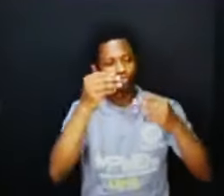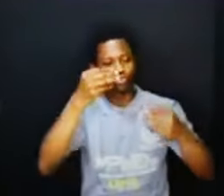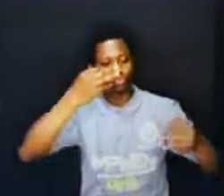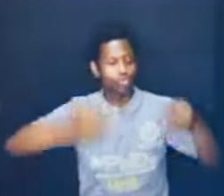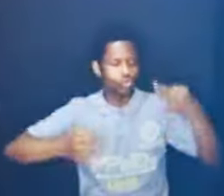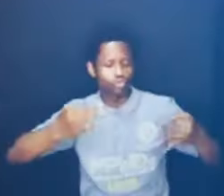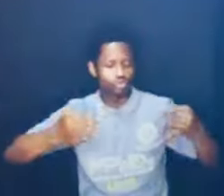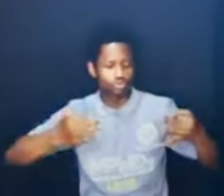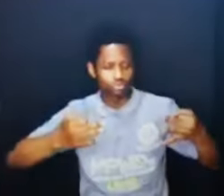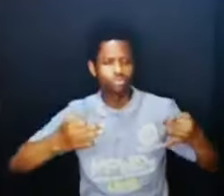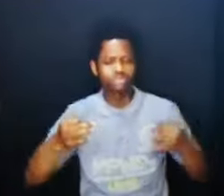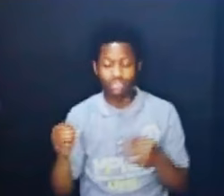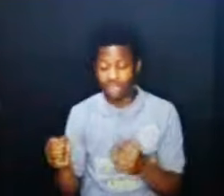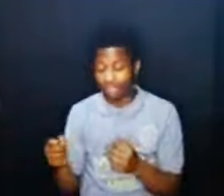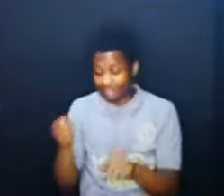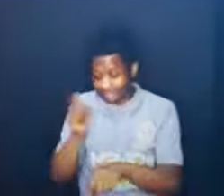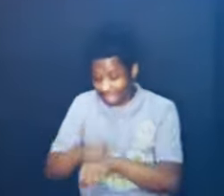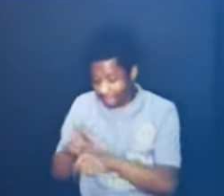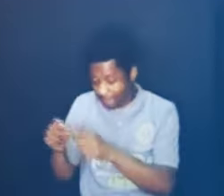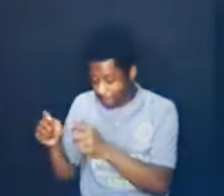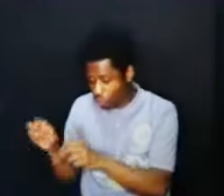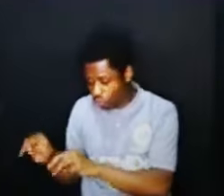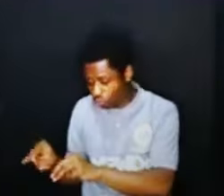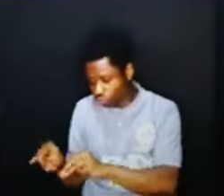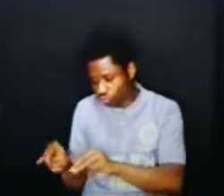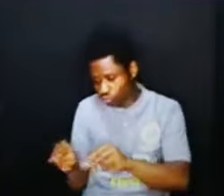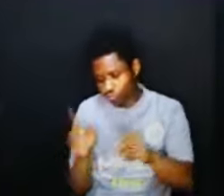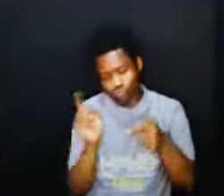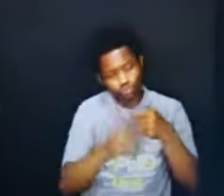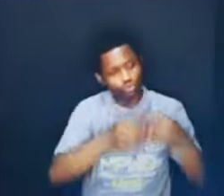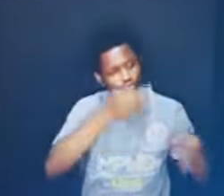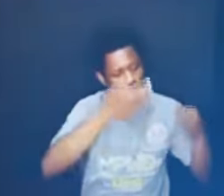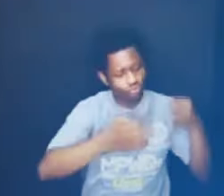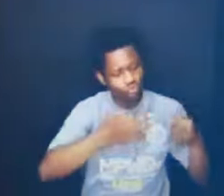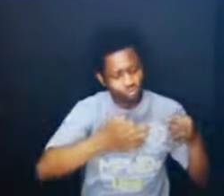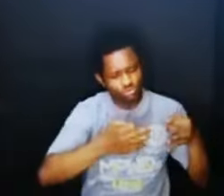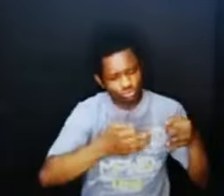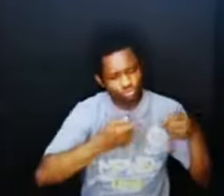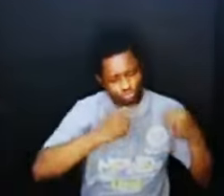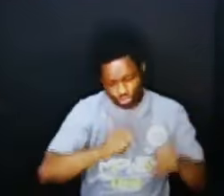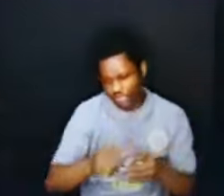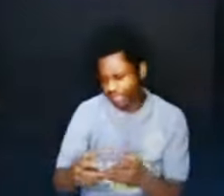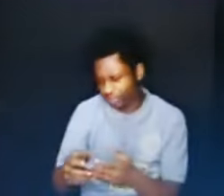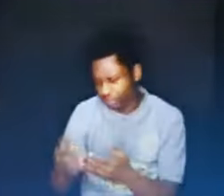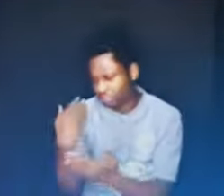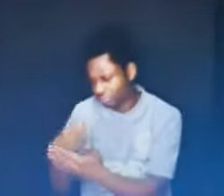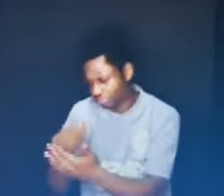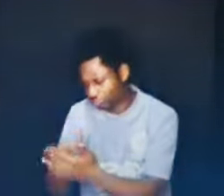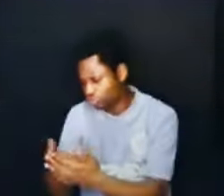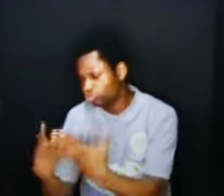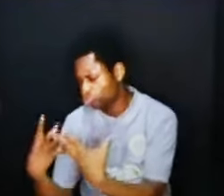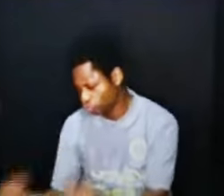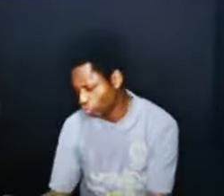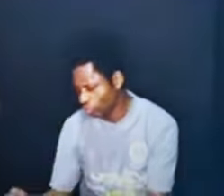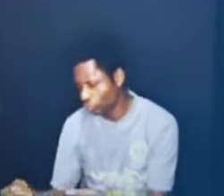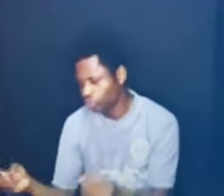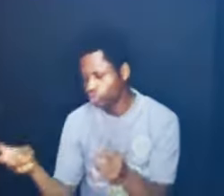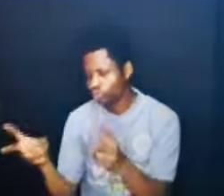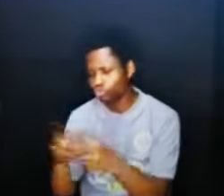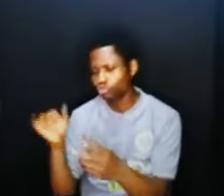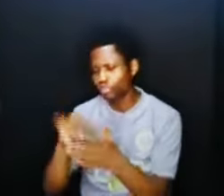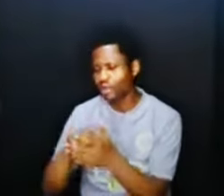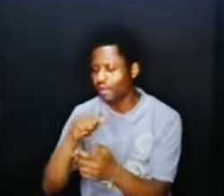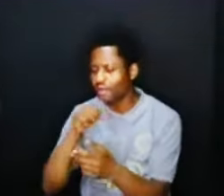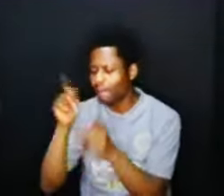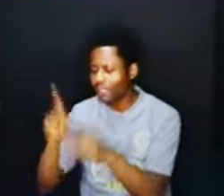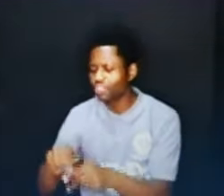still together on the way, or your adversary may hand you over to the judge, and the judge may hand you